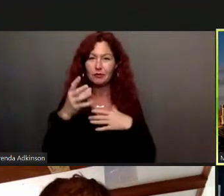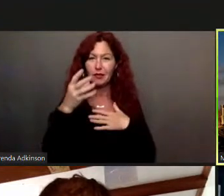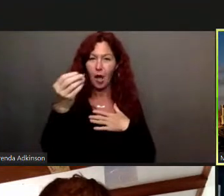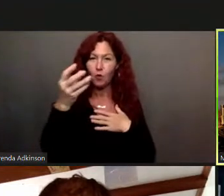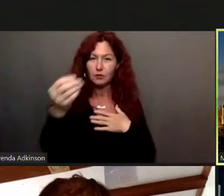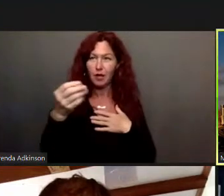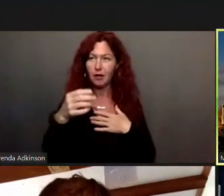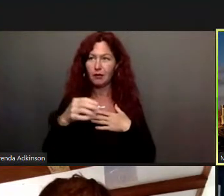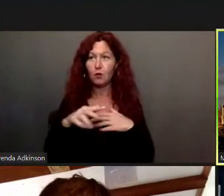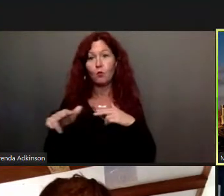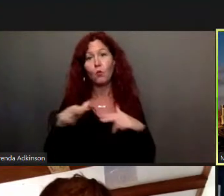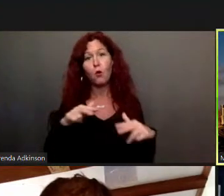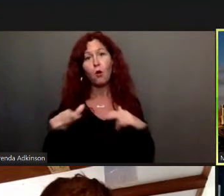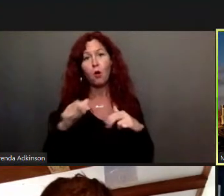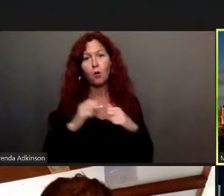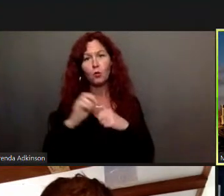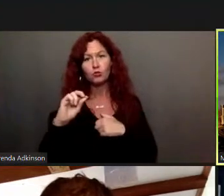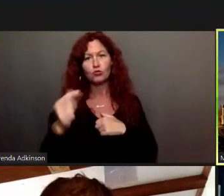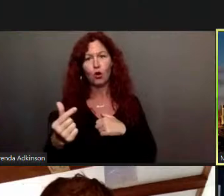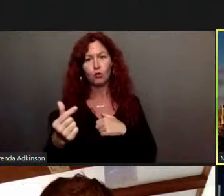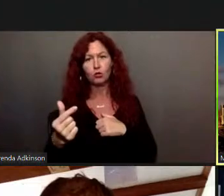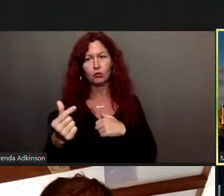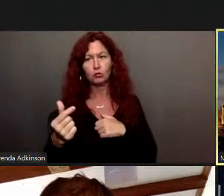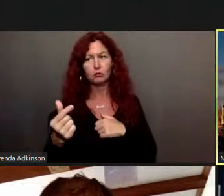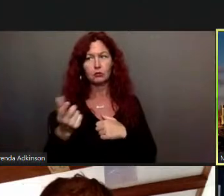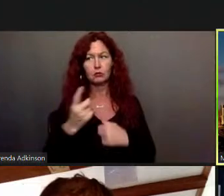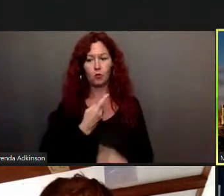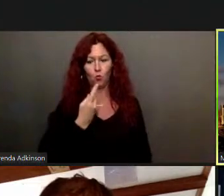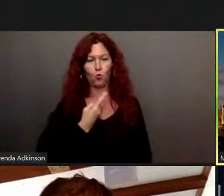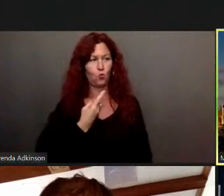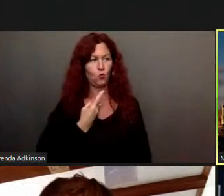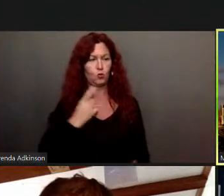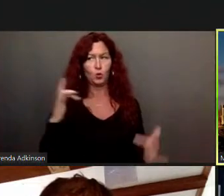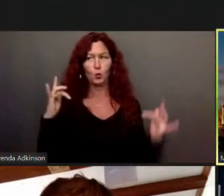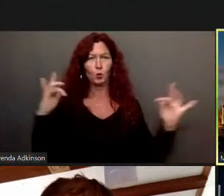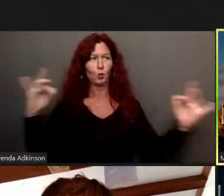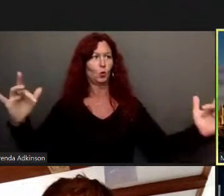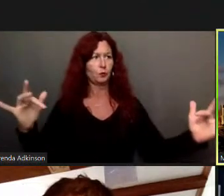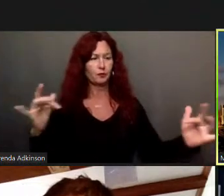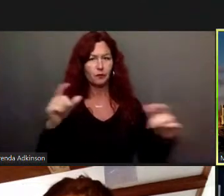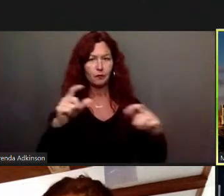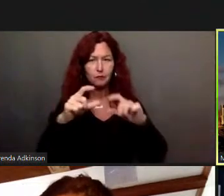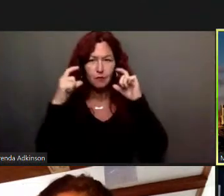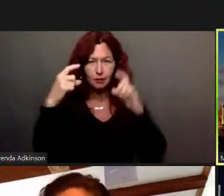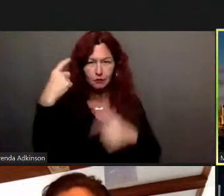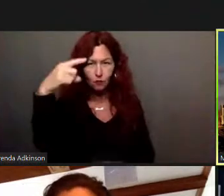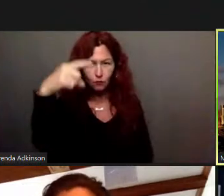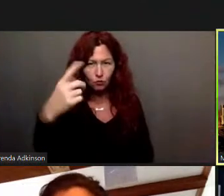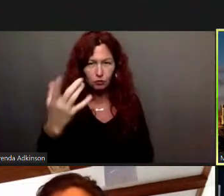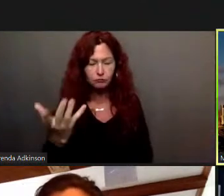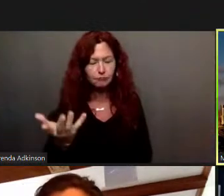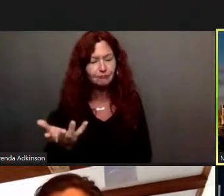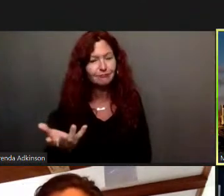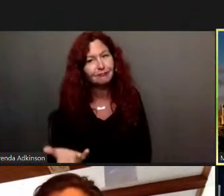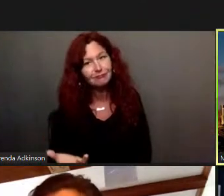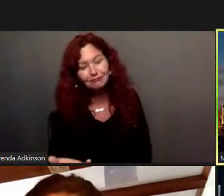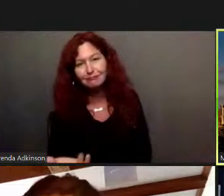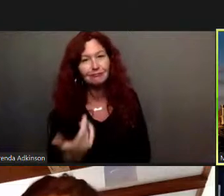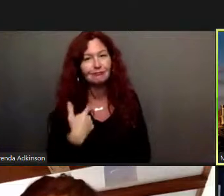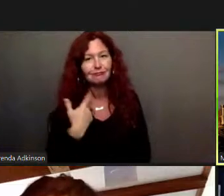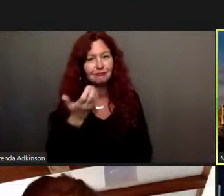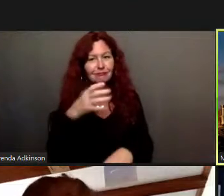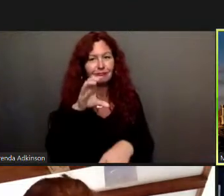around to wear a mask? It's common sense. So we understand, the issue, but